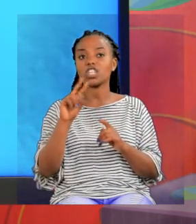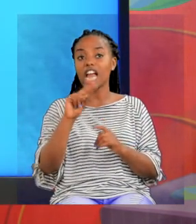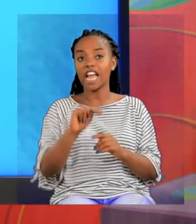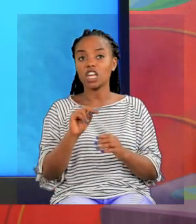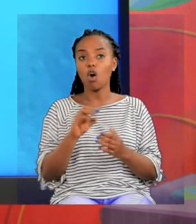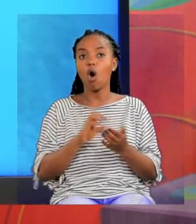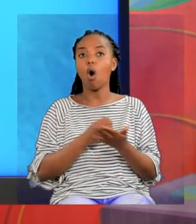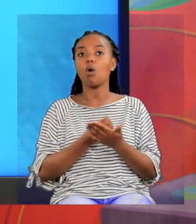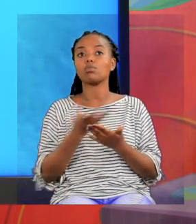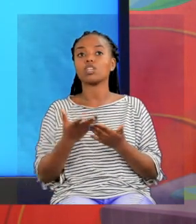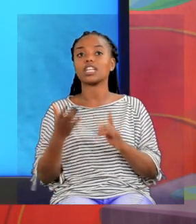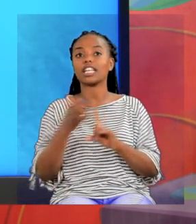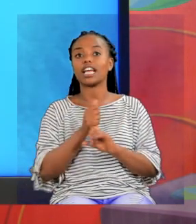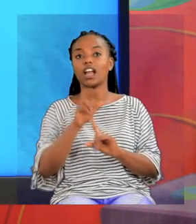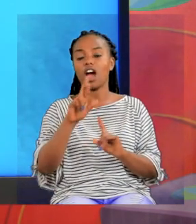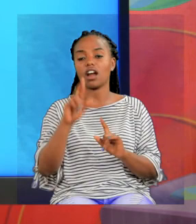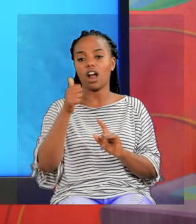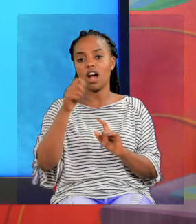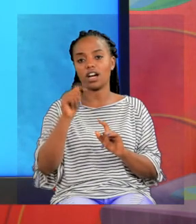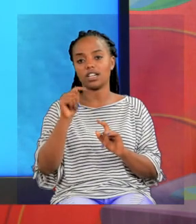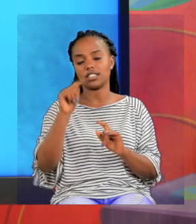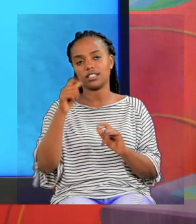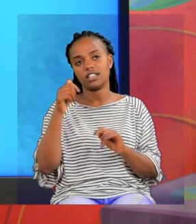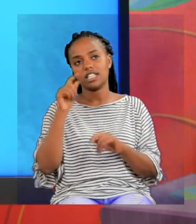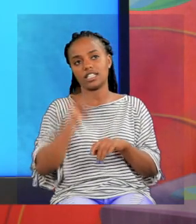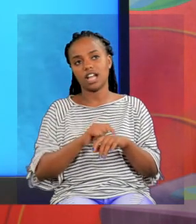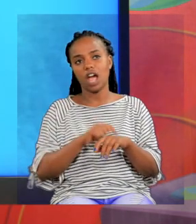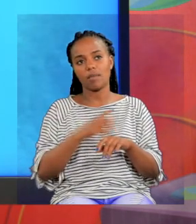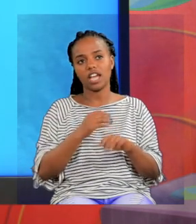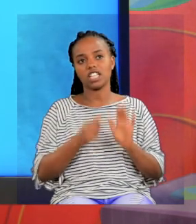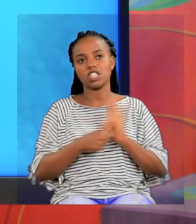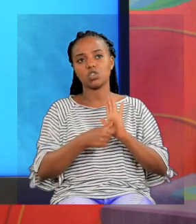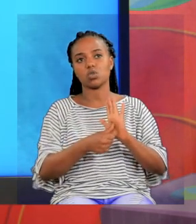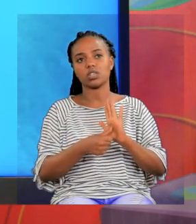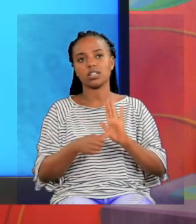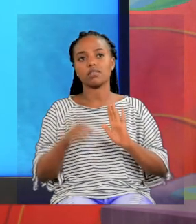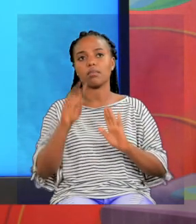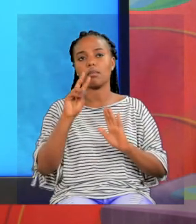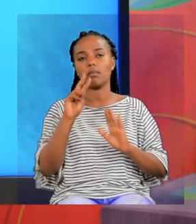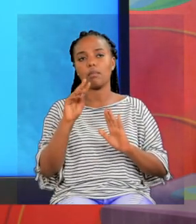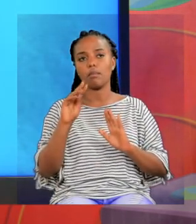objects taking R at a time. And it is denoted by this one.